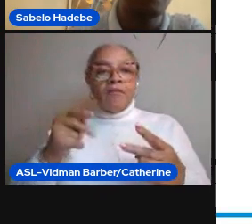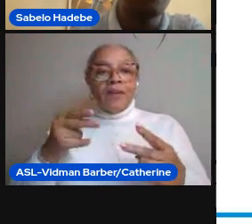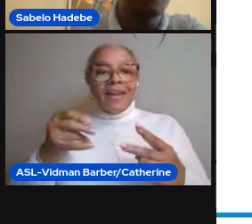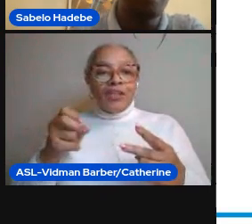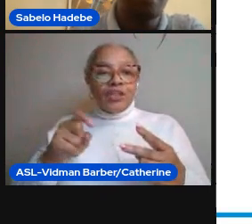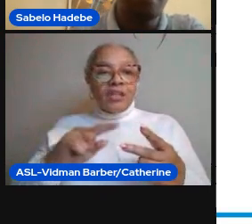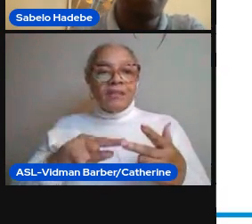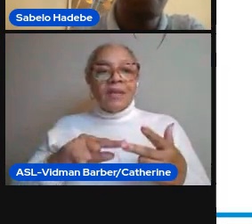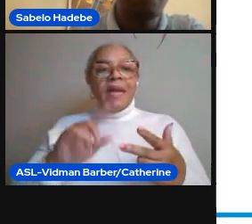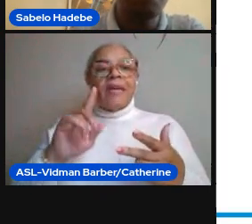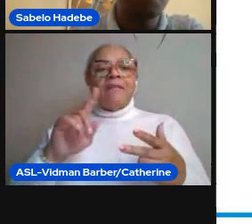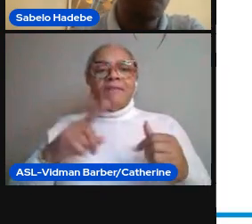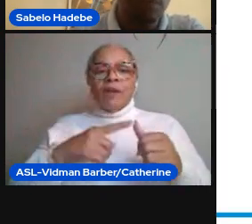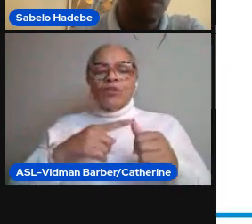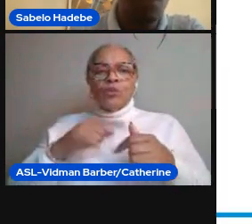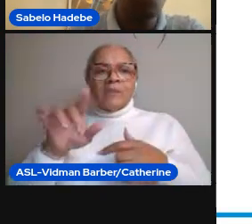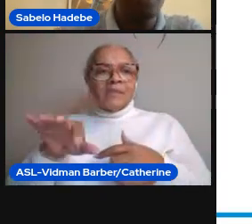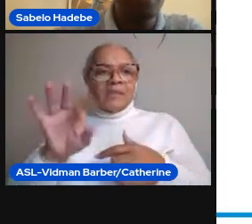discovered